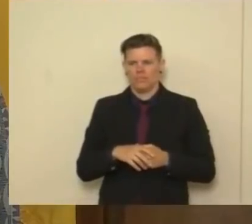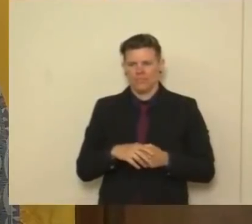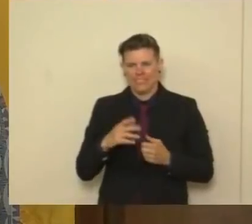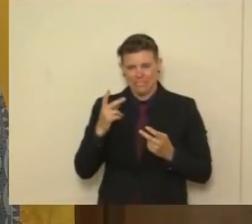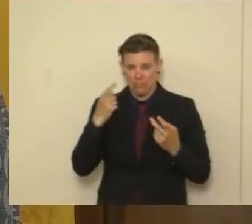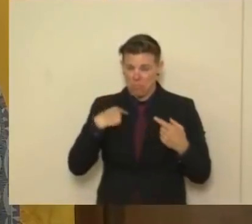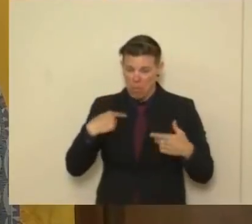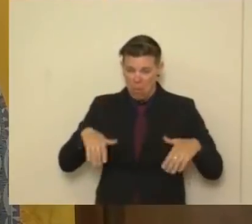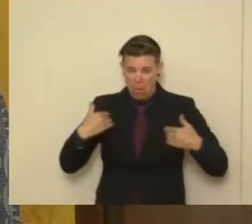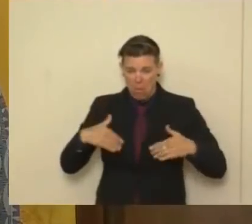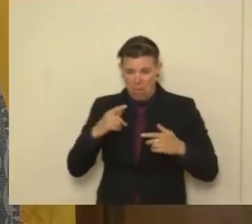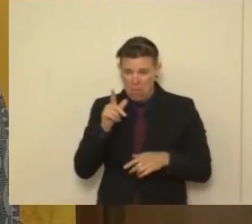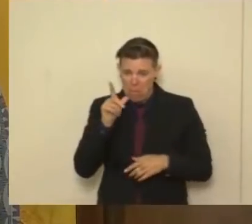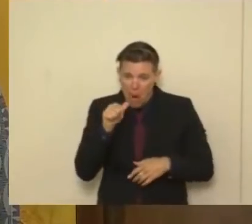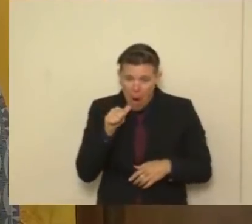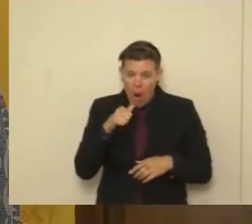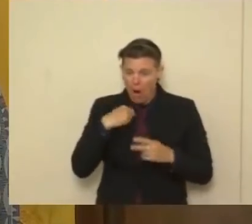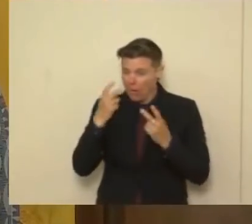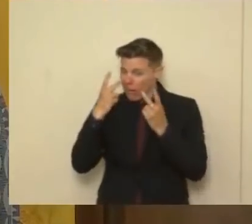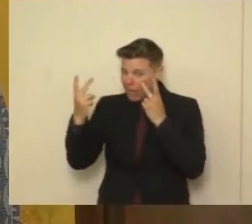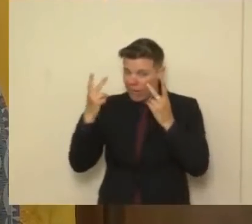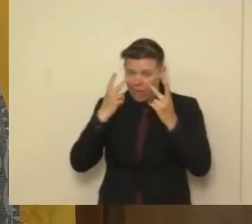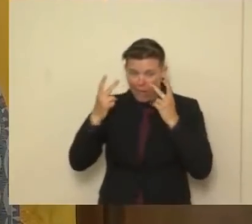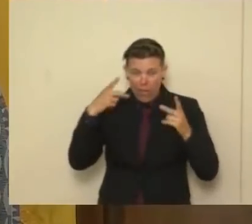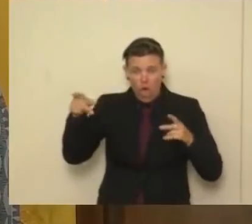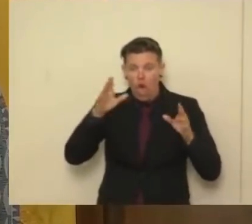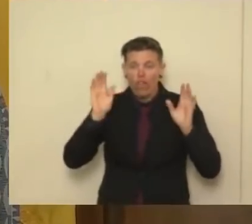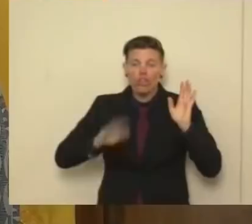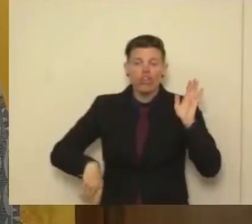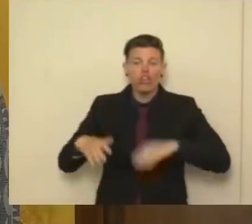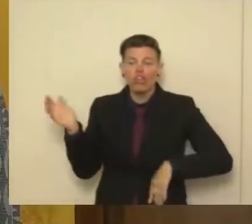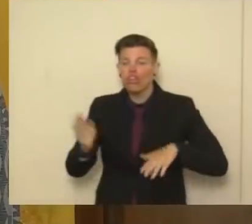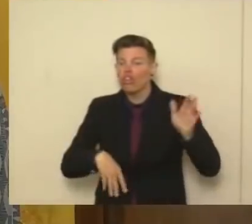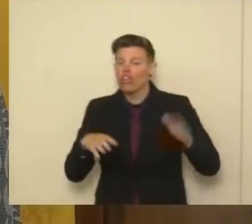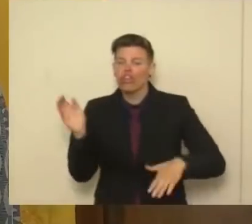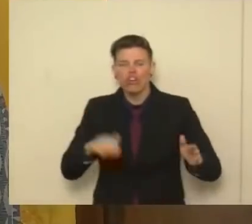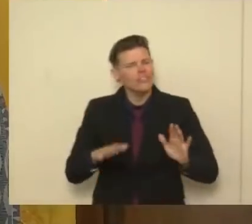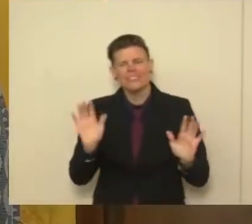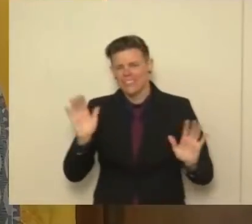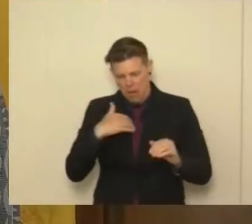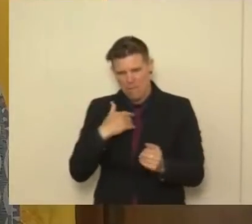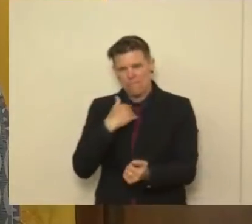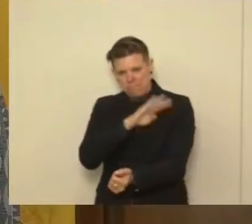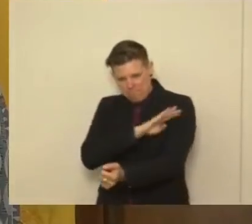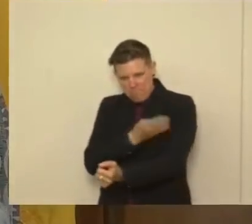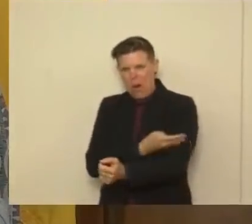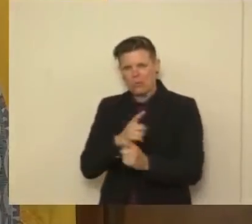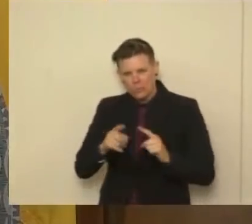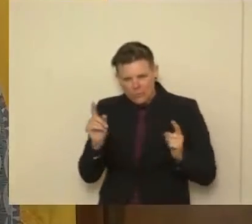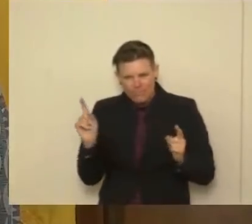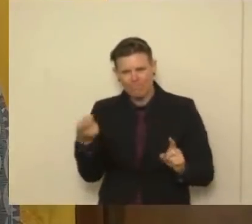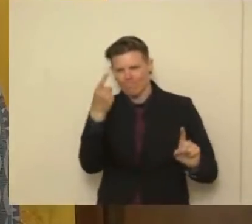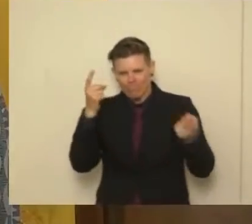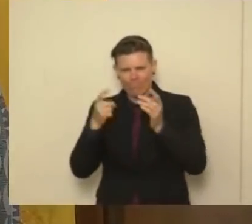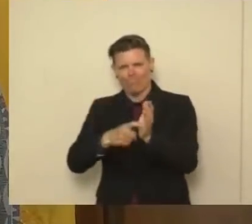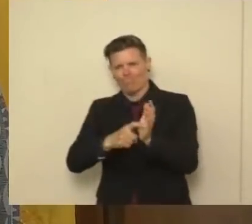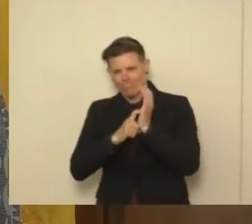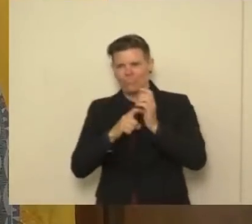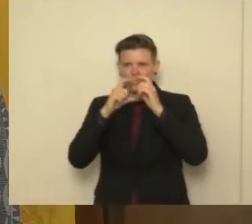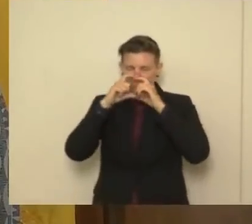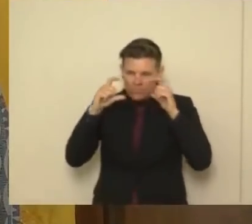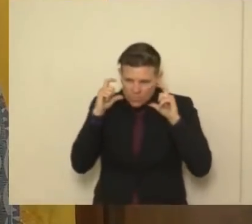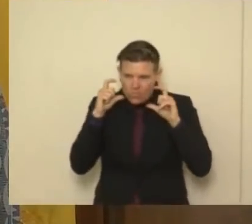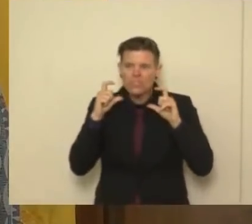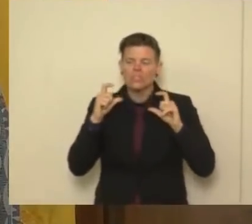have the power to protect each other, that we didn't. And I just think people have gotten very relaxed